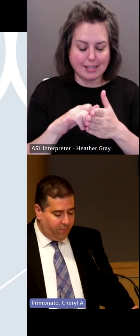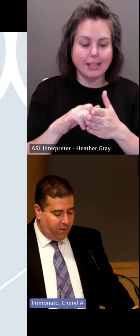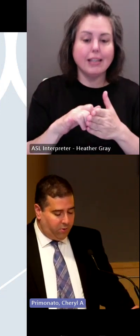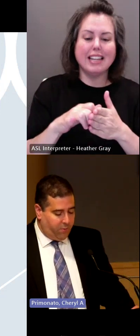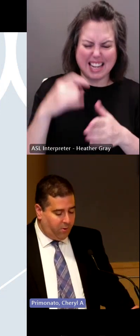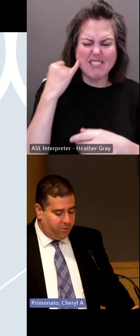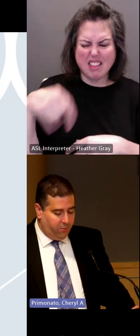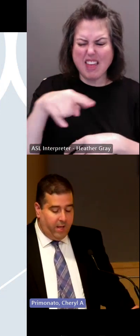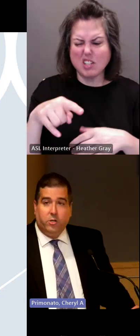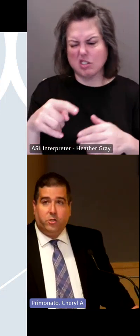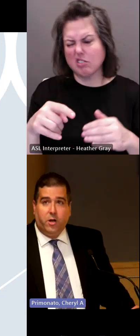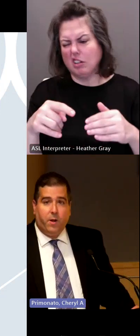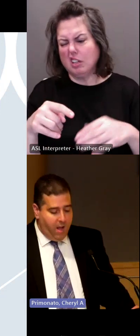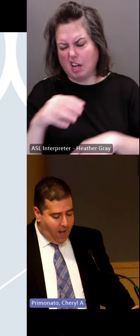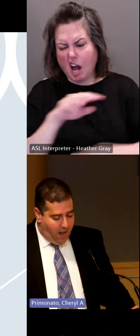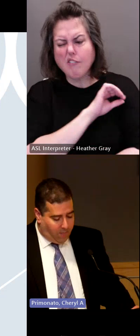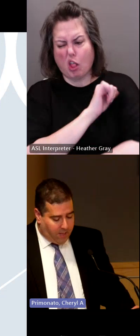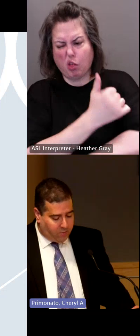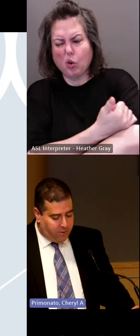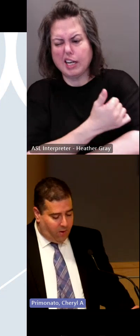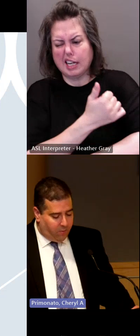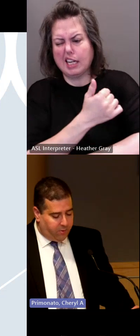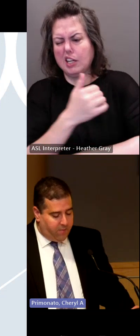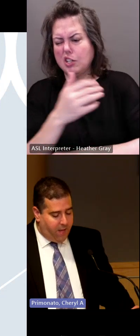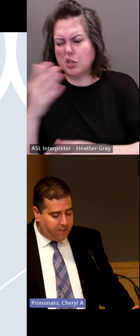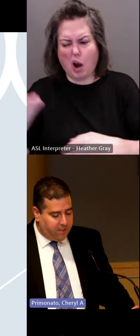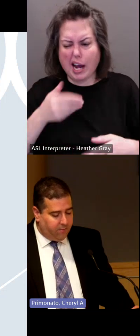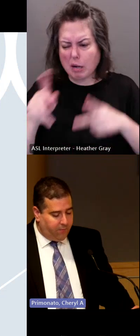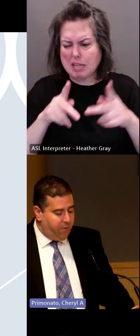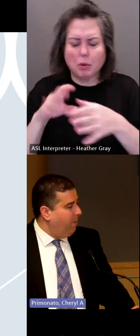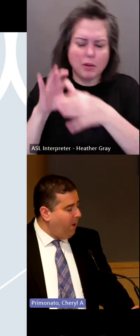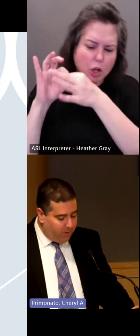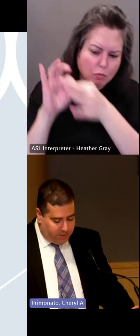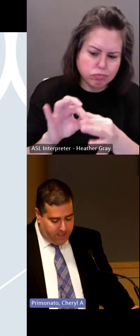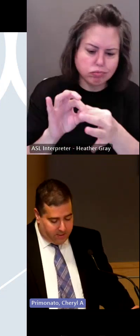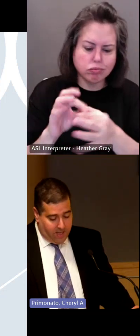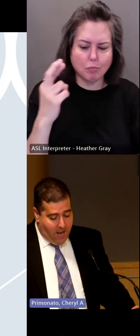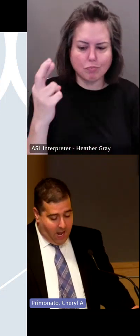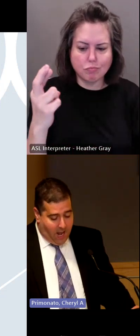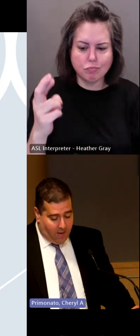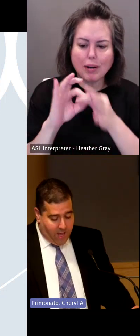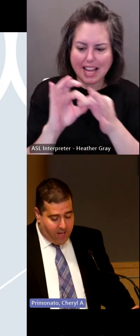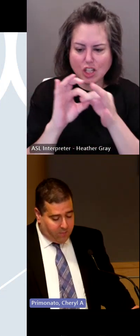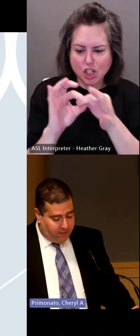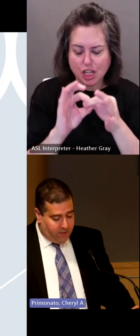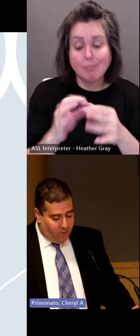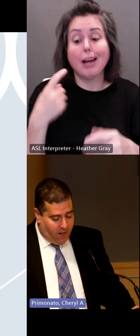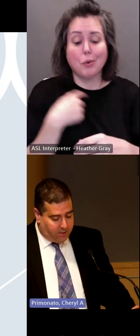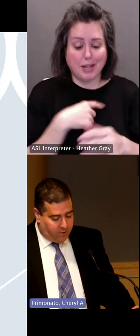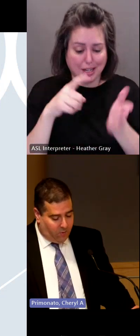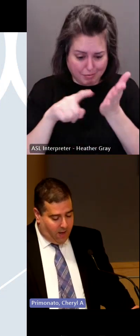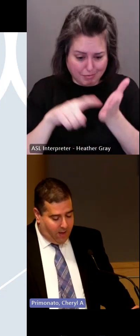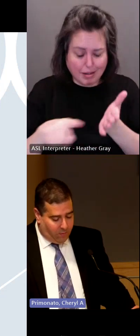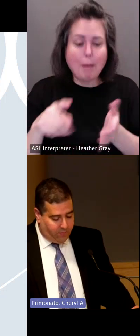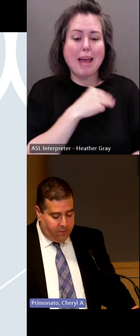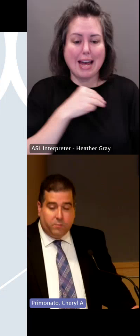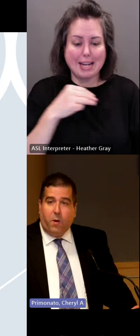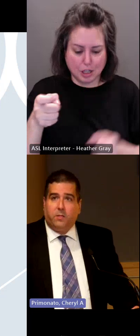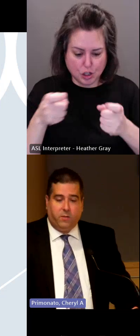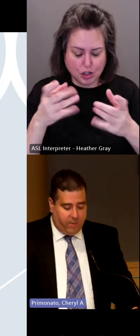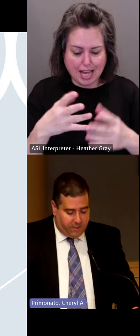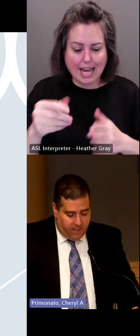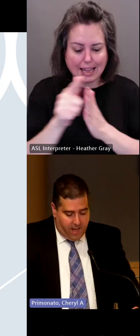as a relative or close personal relationship. As we do on a routine basis in reviewing our policies, management and legal counsel have